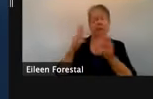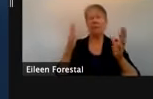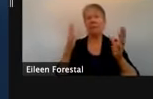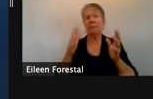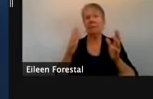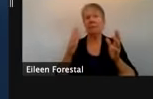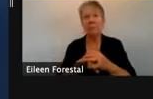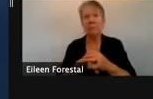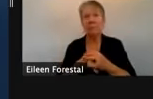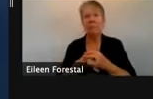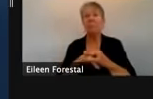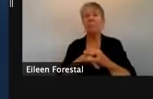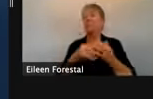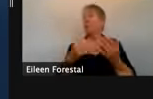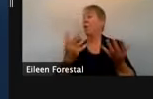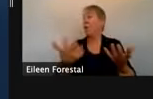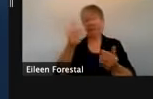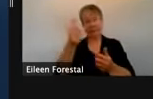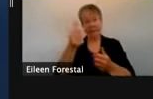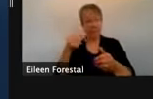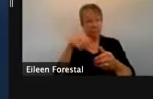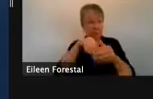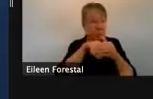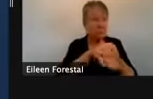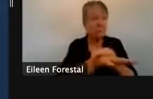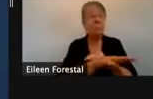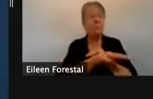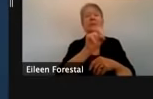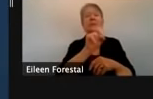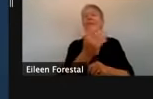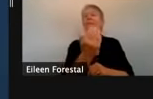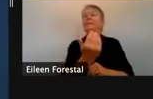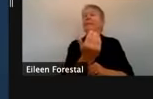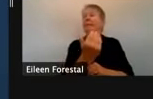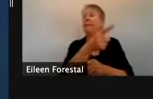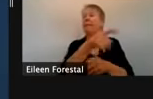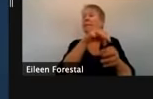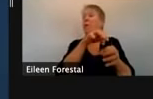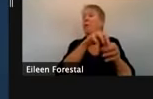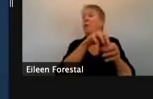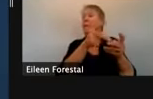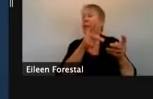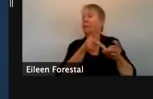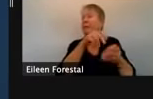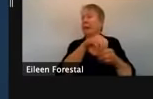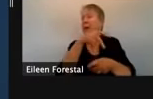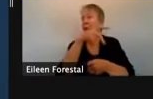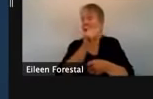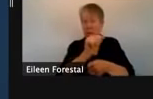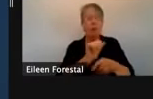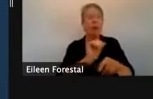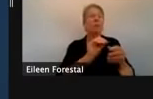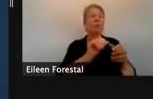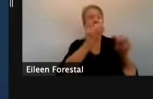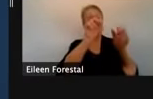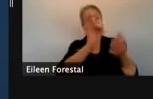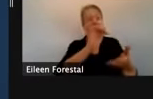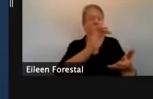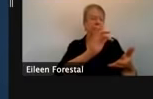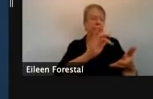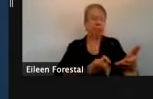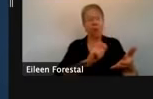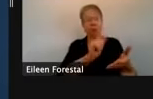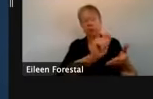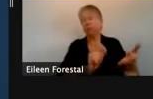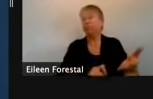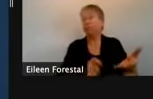paper provisional ballot. But again, back to tomorrow, I thank every voter who has grabbed their opportunity to have their voice